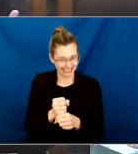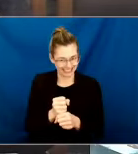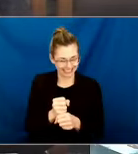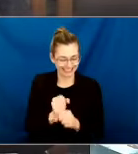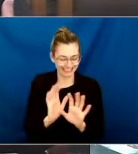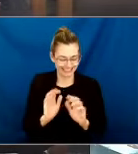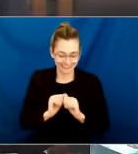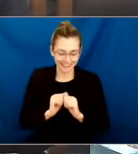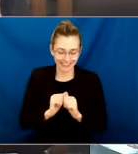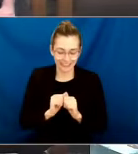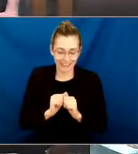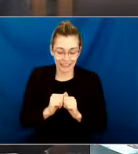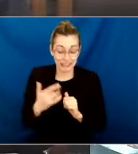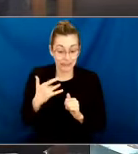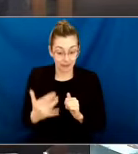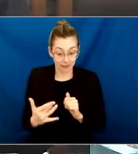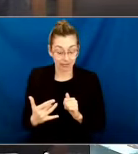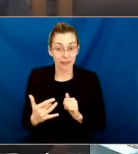Typically,